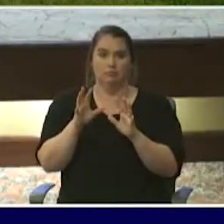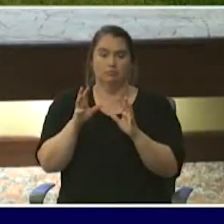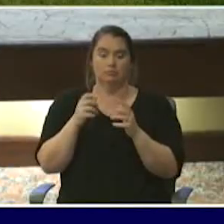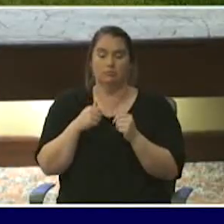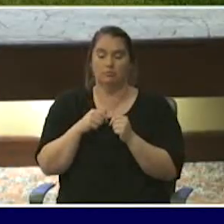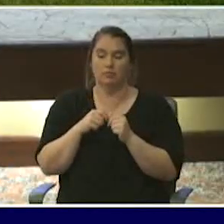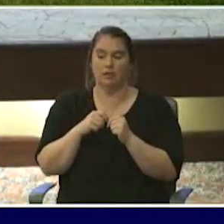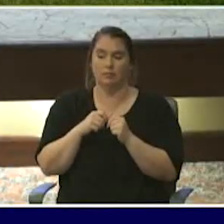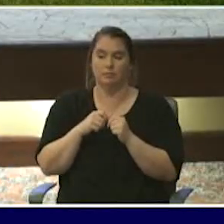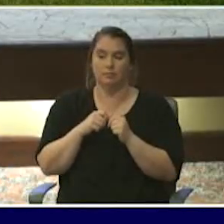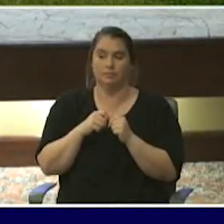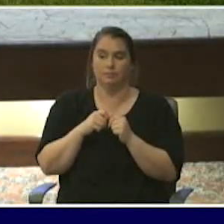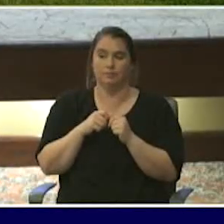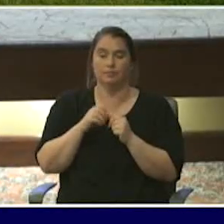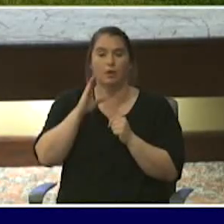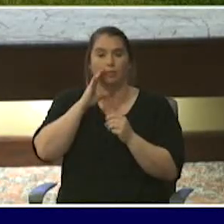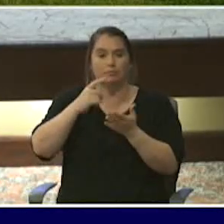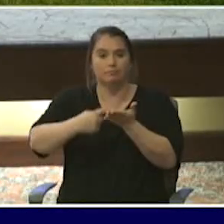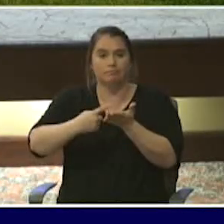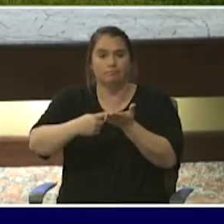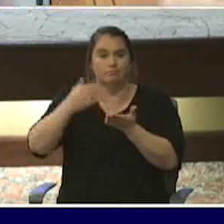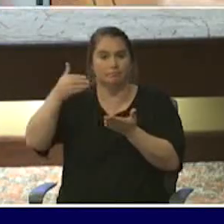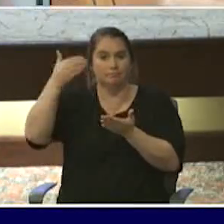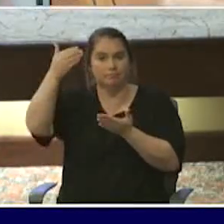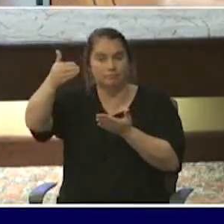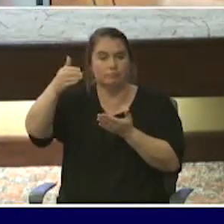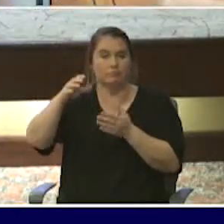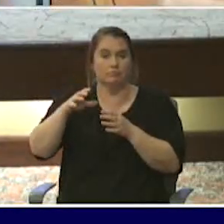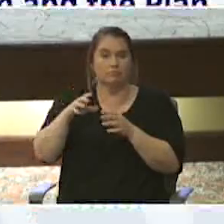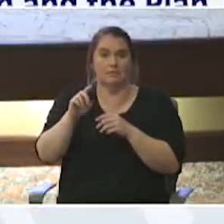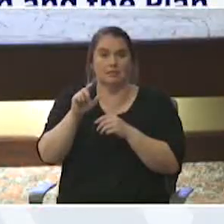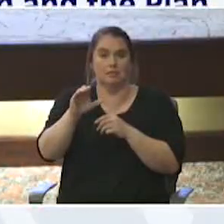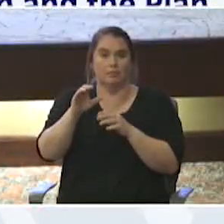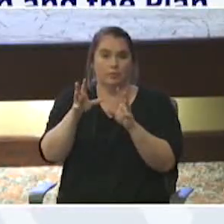it at the continued hearing in December.